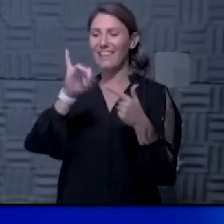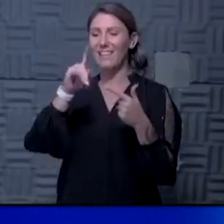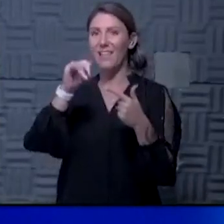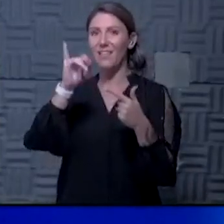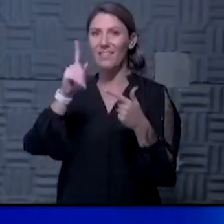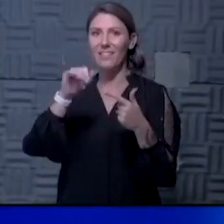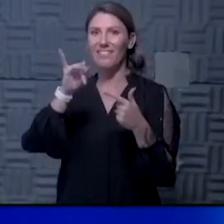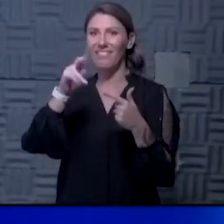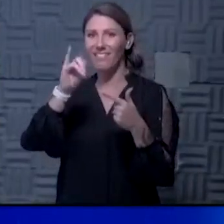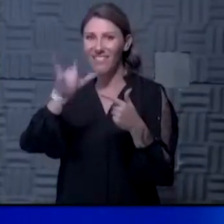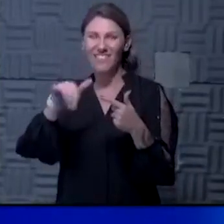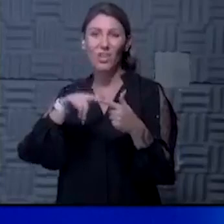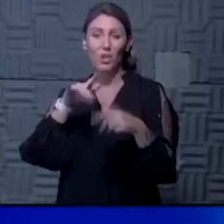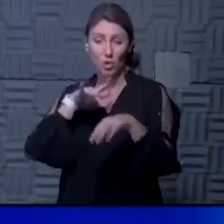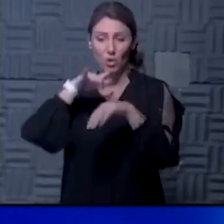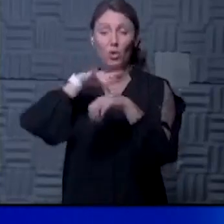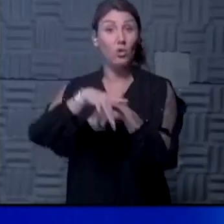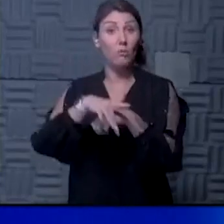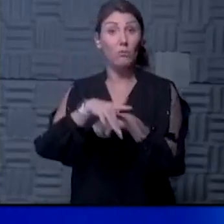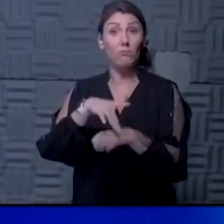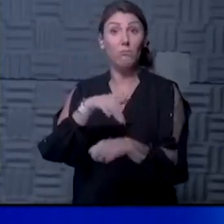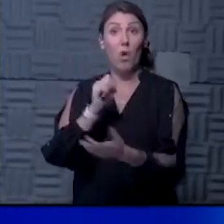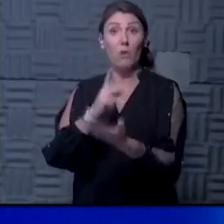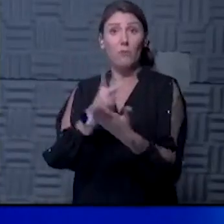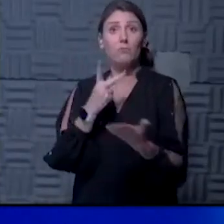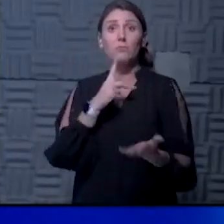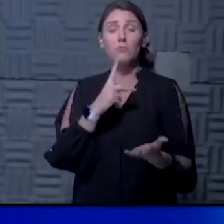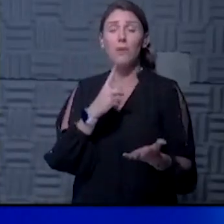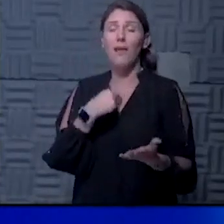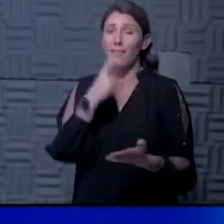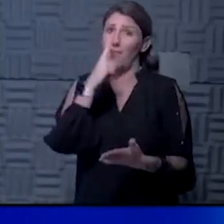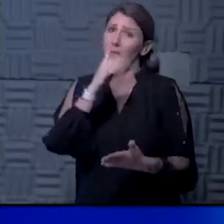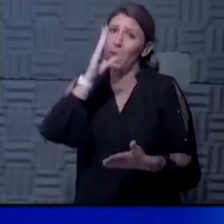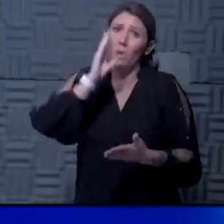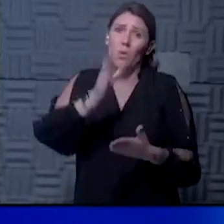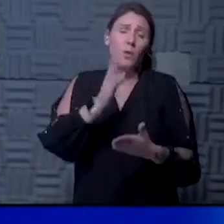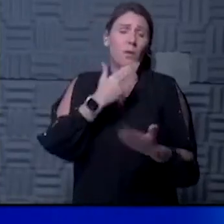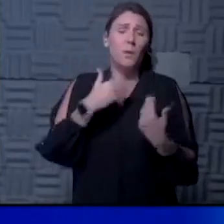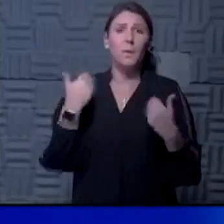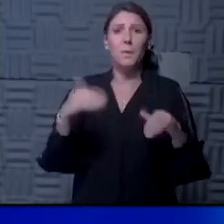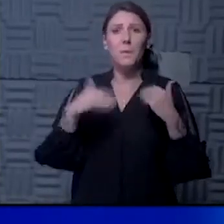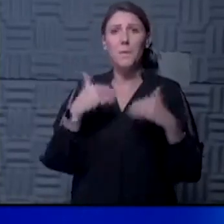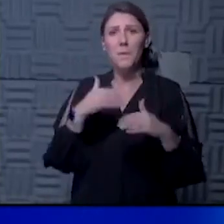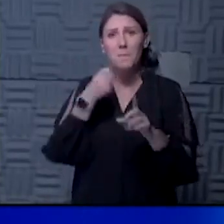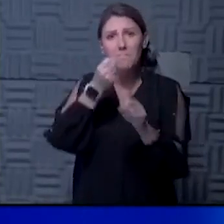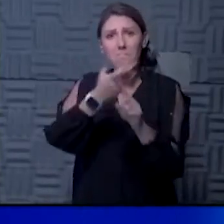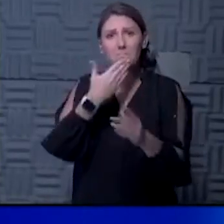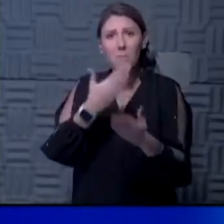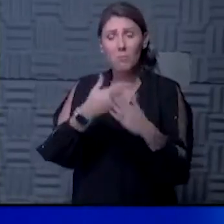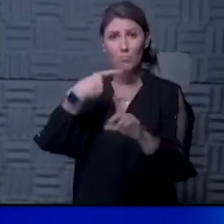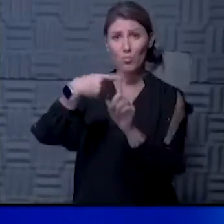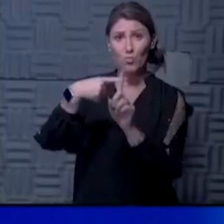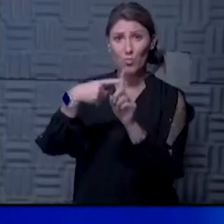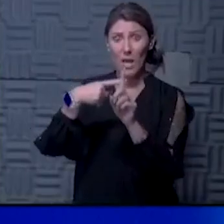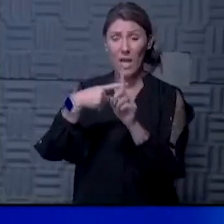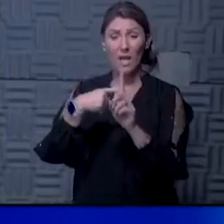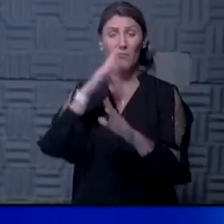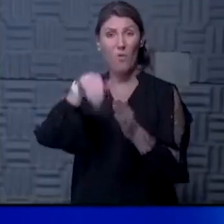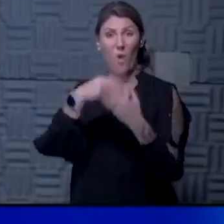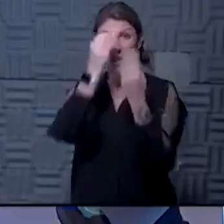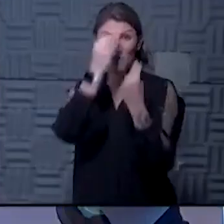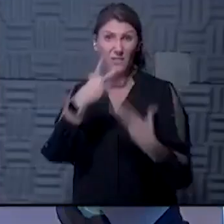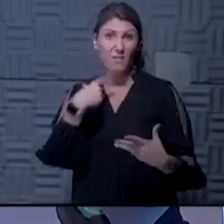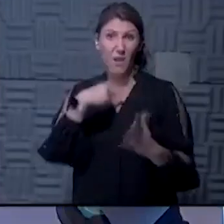use authorization, Hawk. Yeah. I think those are going to be game changers. And the data around that I'm reading looks pretty